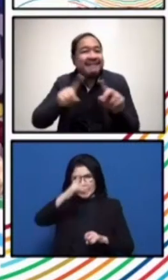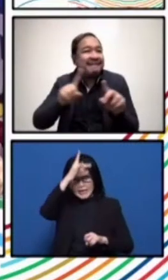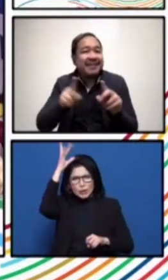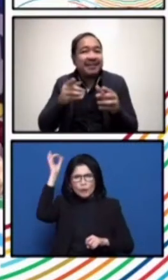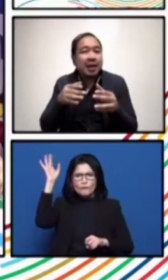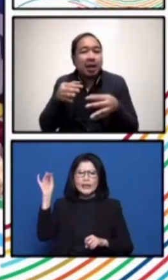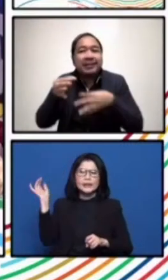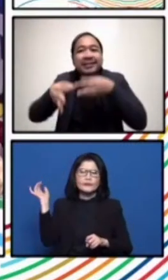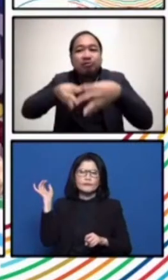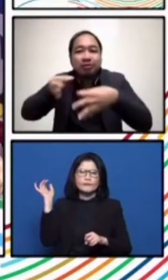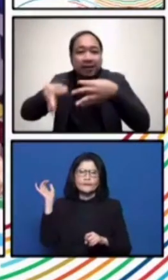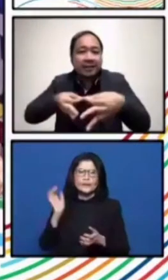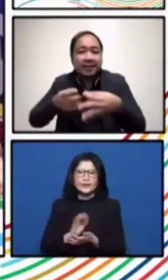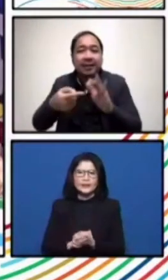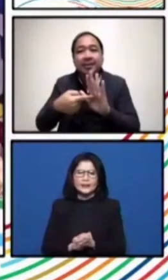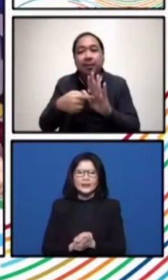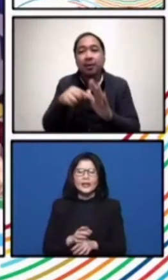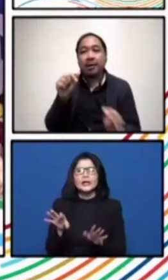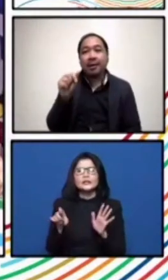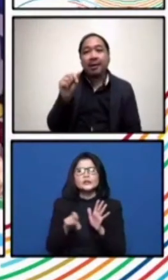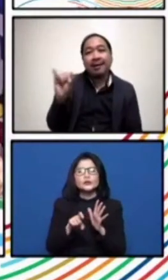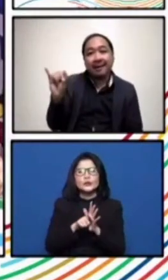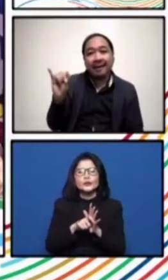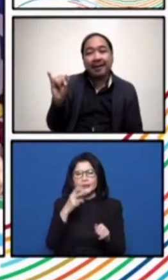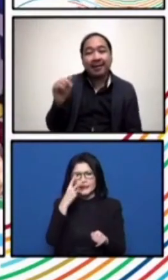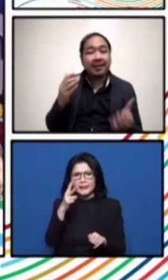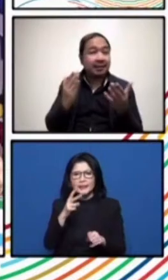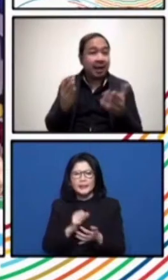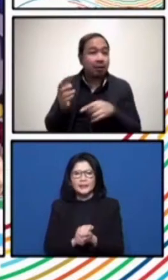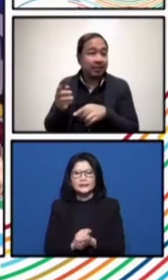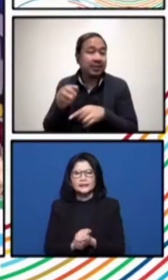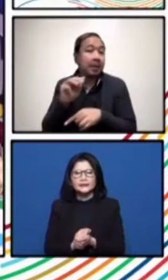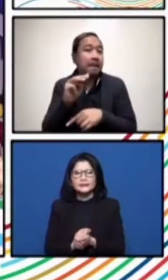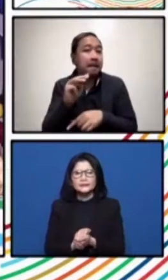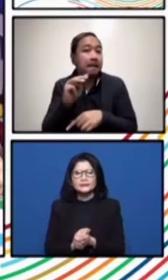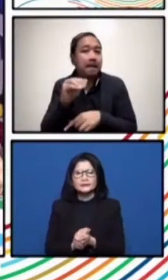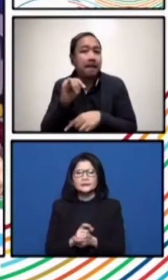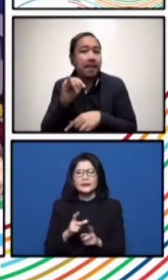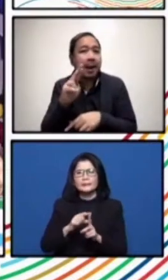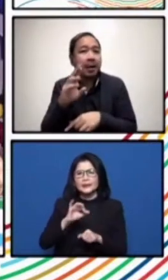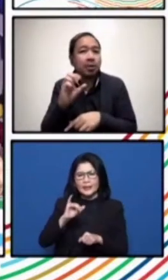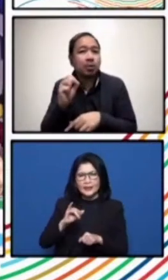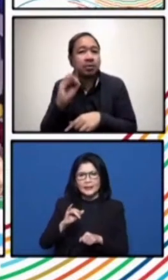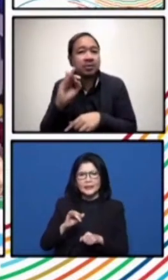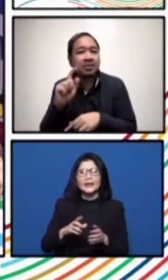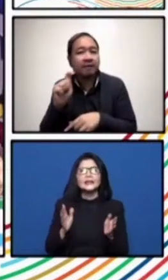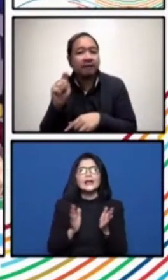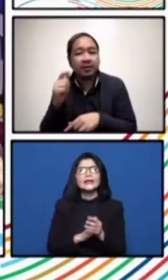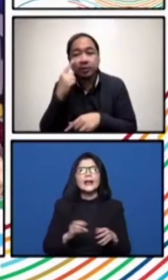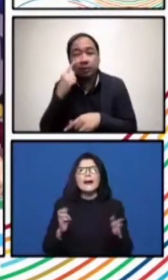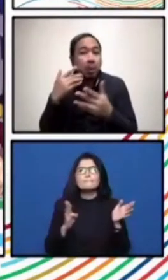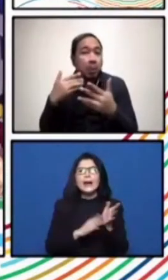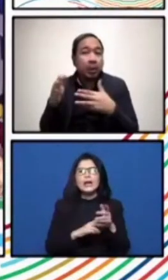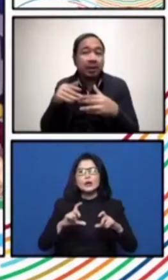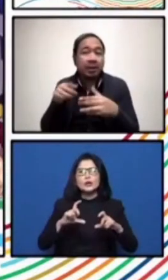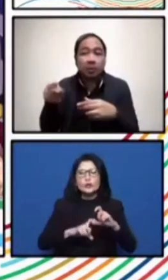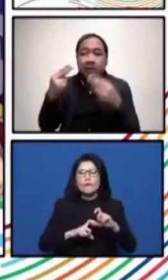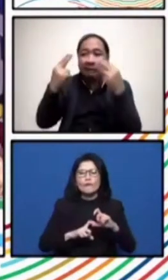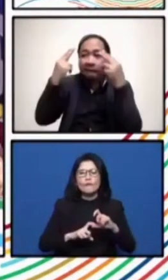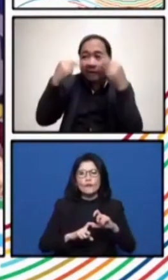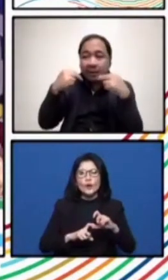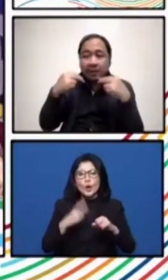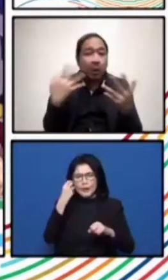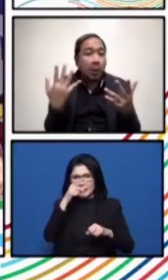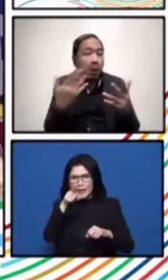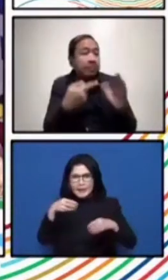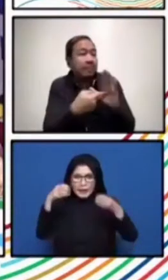the the AI that Microsoft is talking about you know where irrespective of your visual impairment or if I look at Google if I look